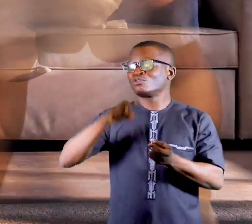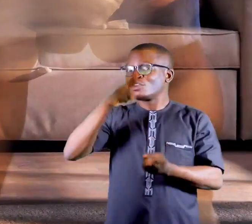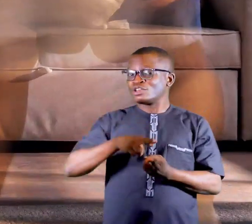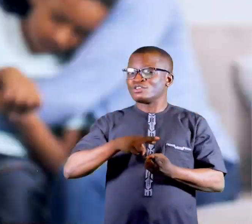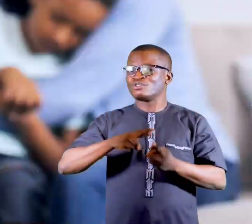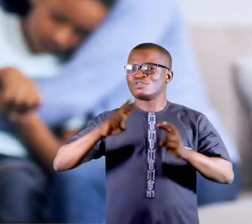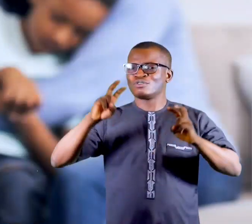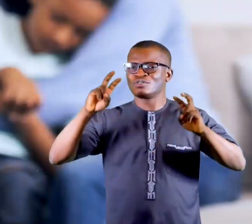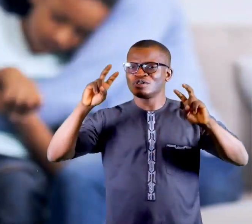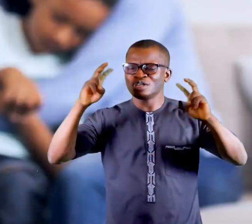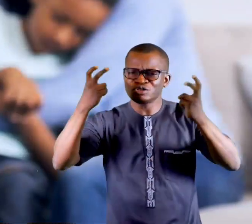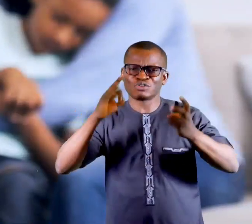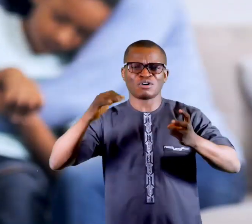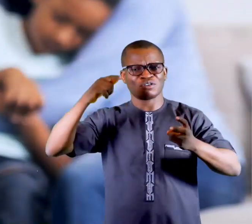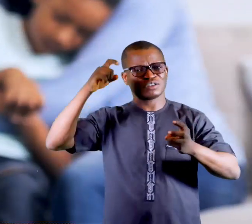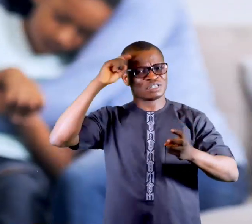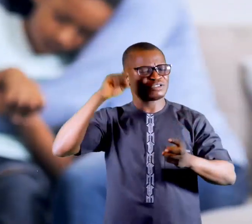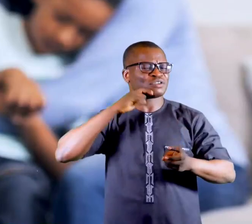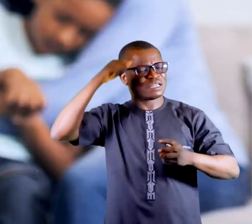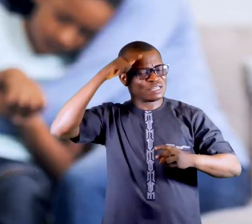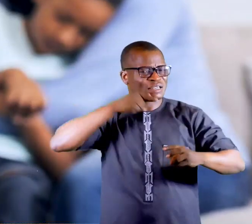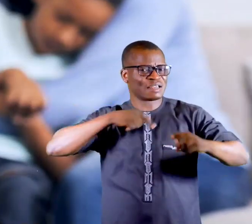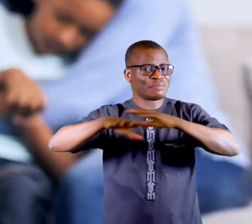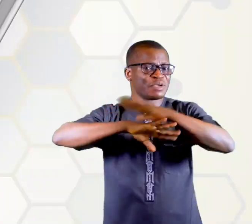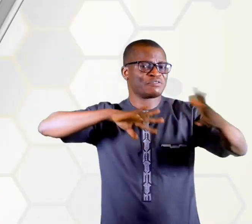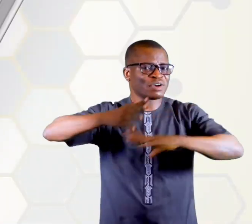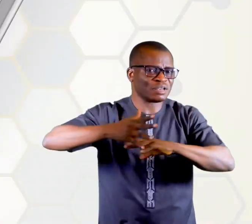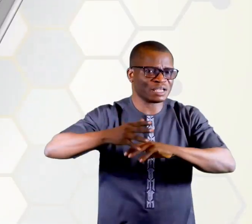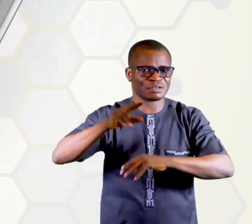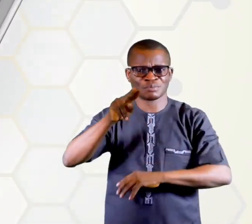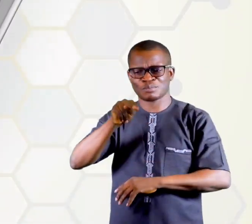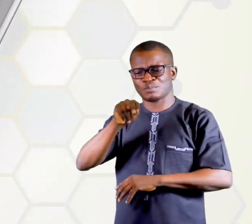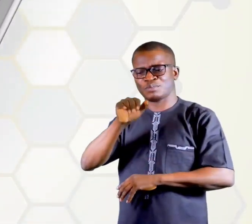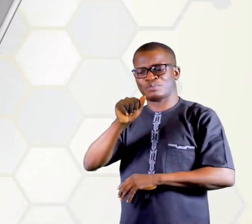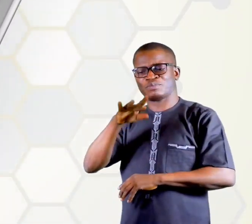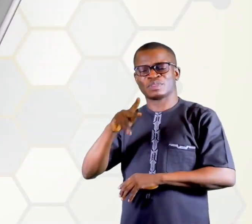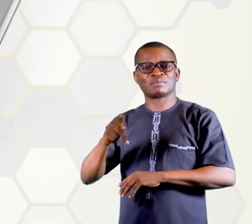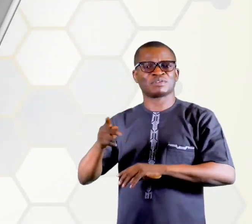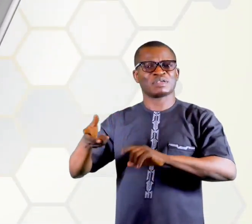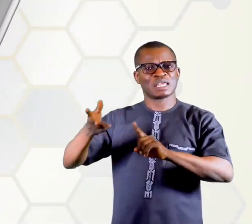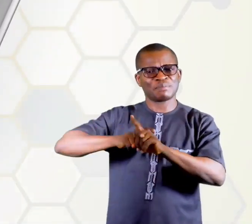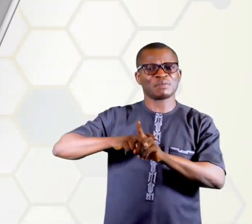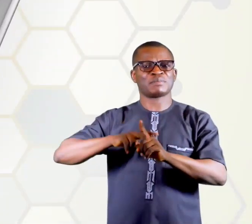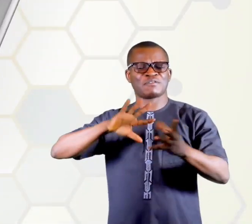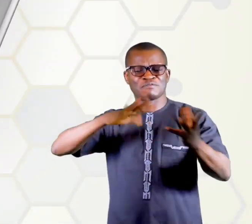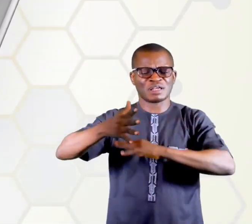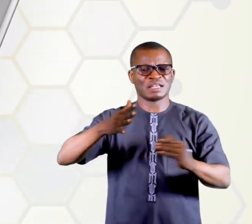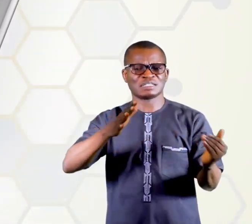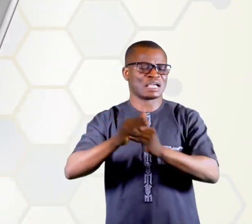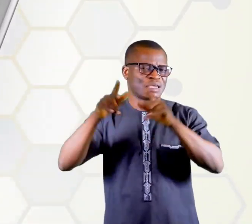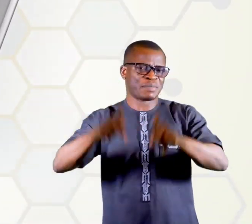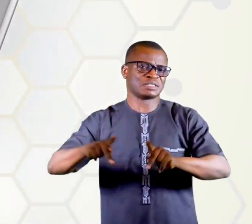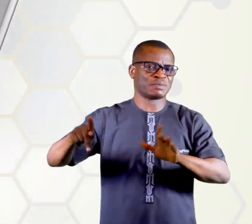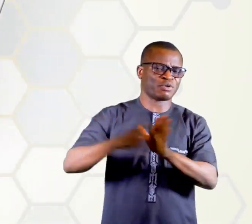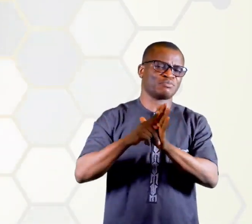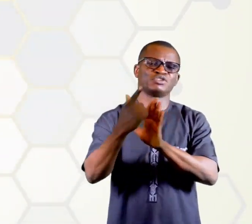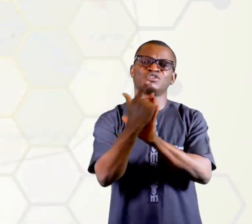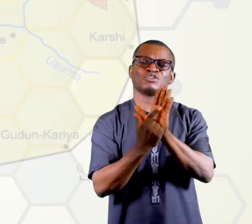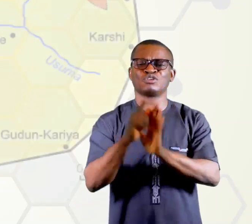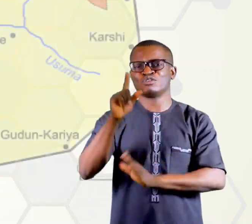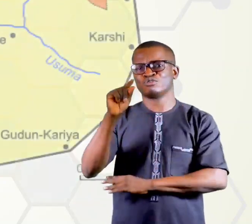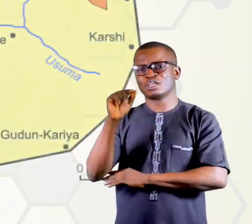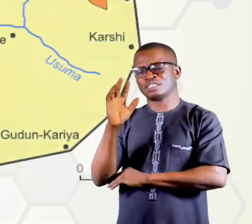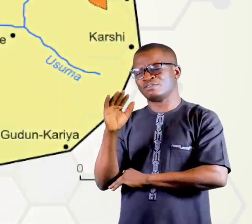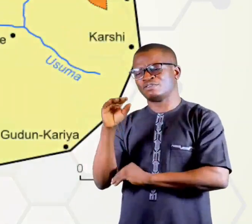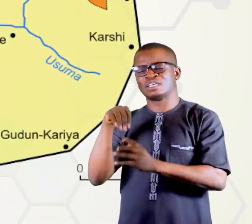curb incidences of sexual and gender-based violence, NAPTIP implements the Violence Against Persons Prohibition Act 2015 in